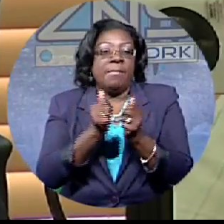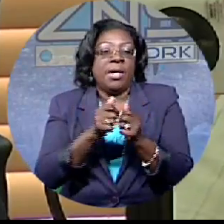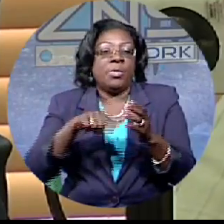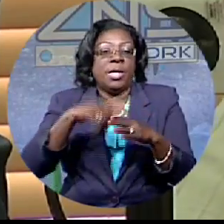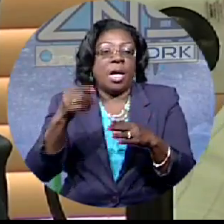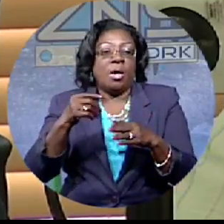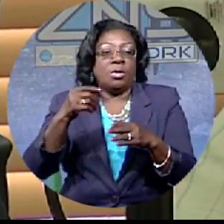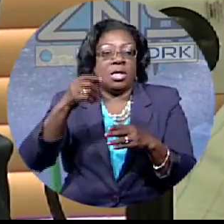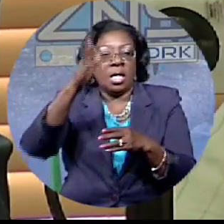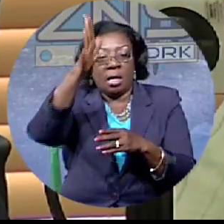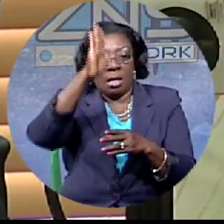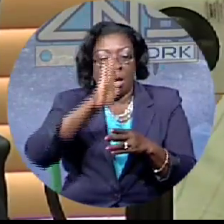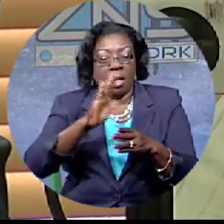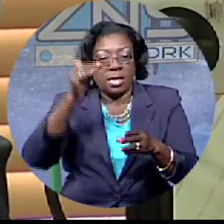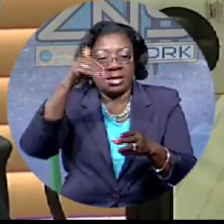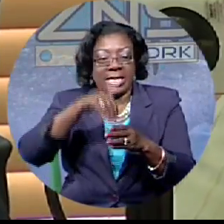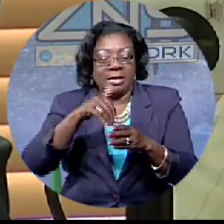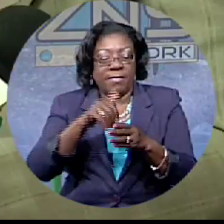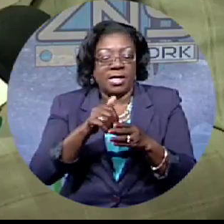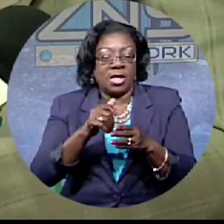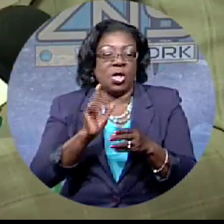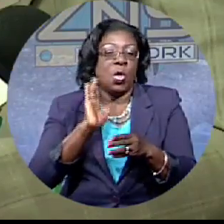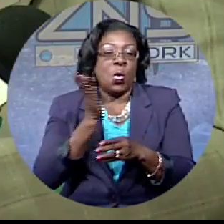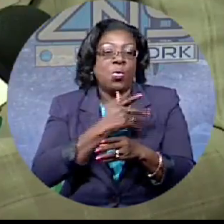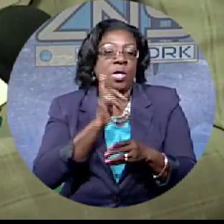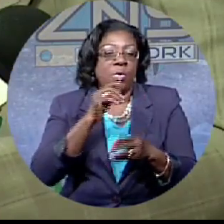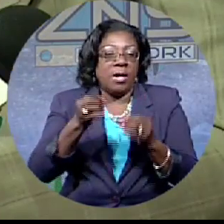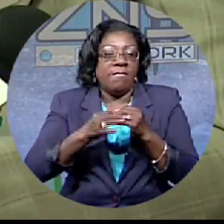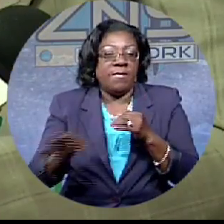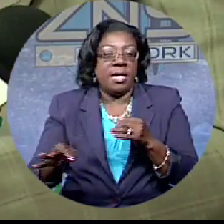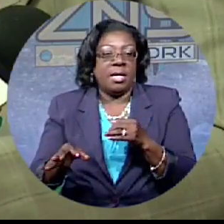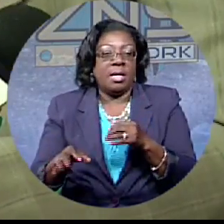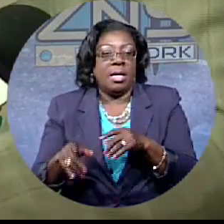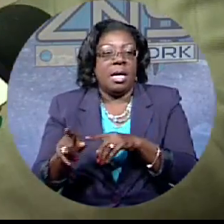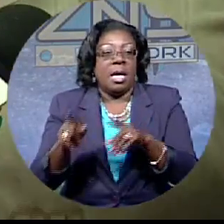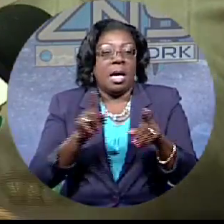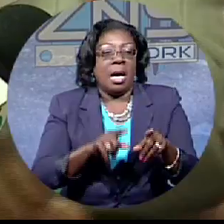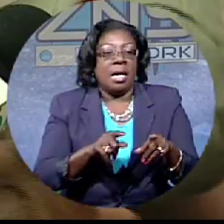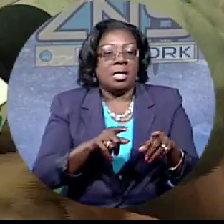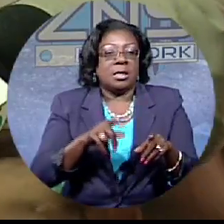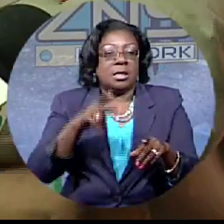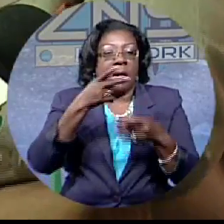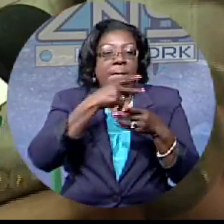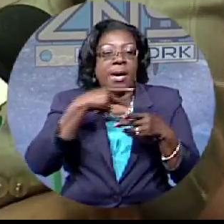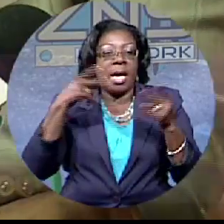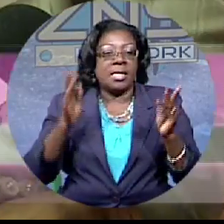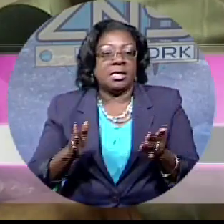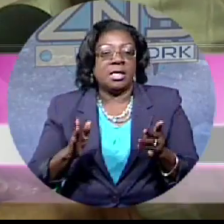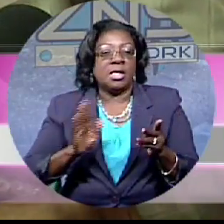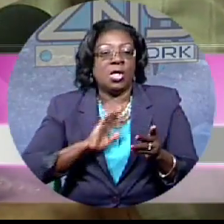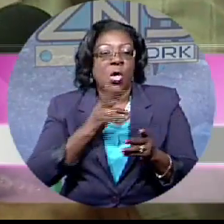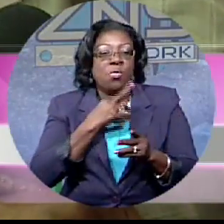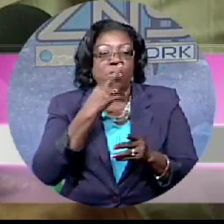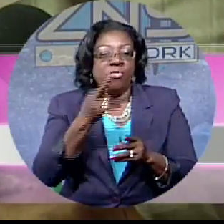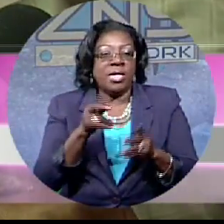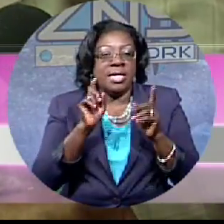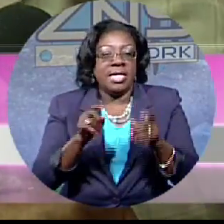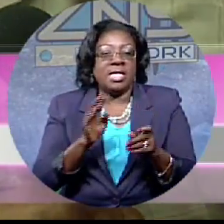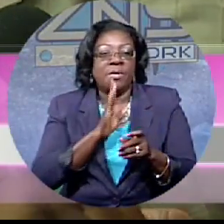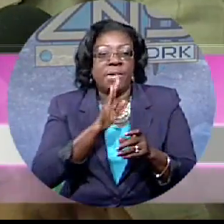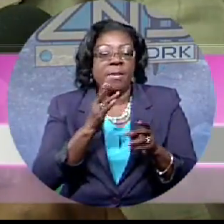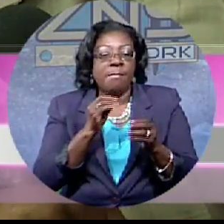divine intervention, we're destined to fail. And I believe that, as pastors, we really need to be more concerned. And I always